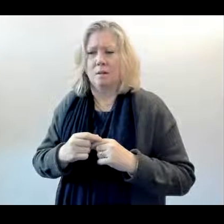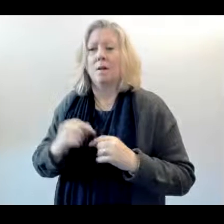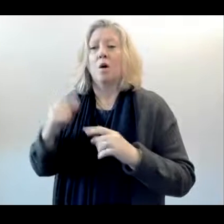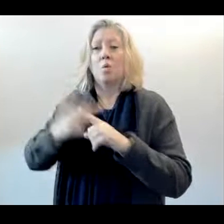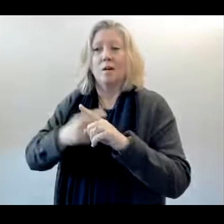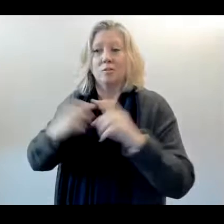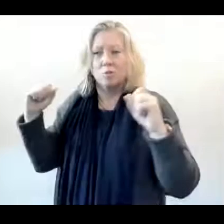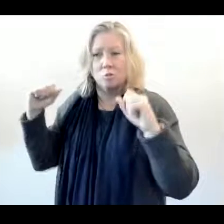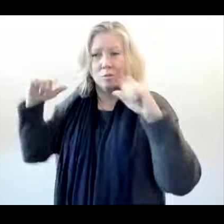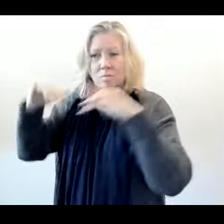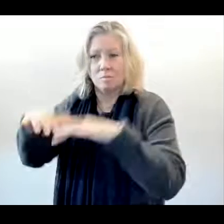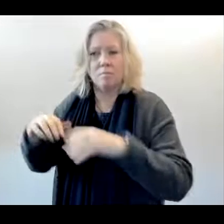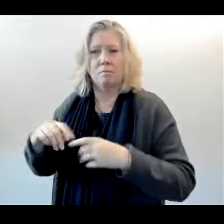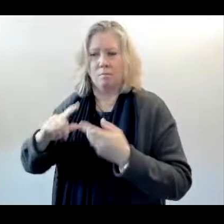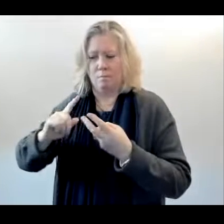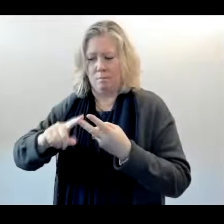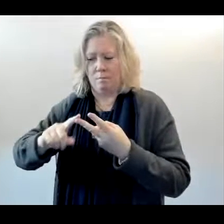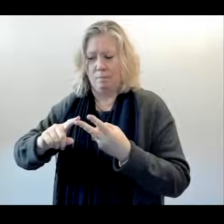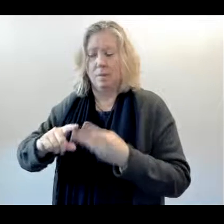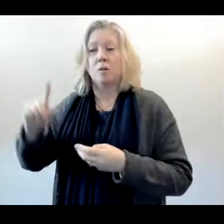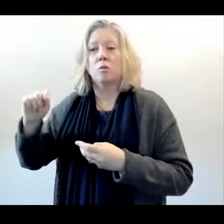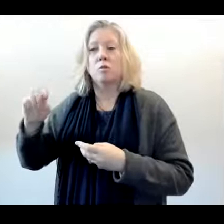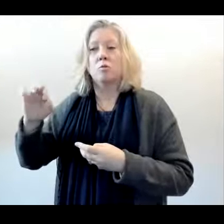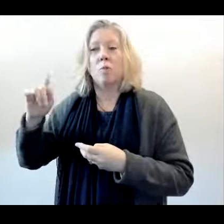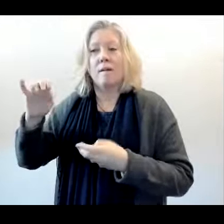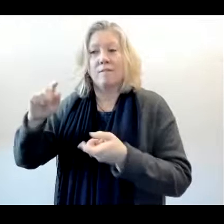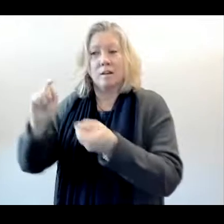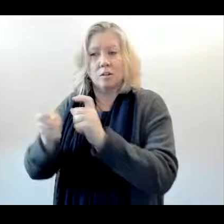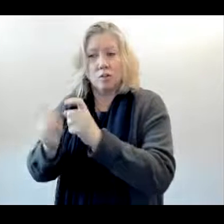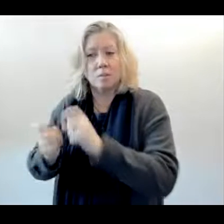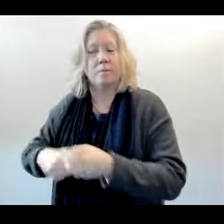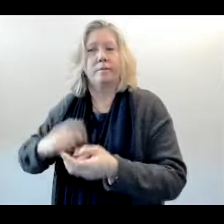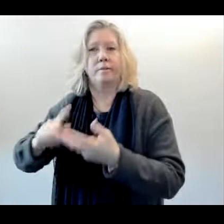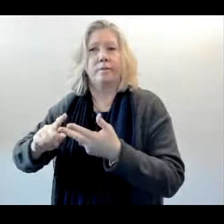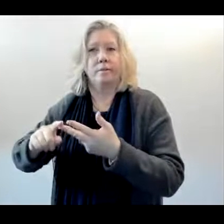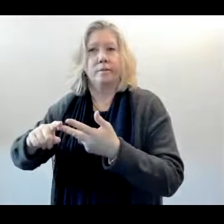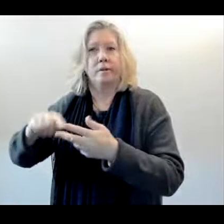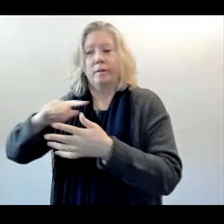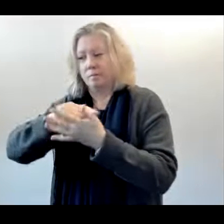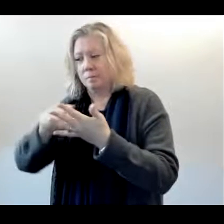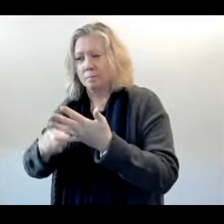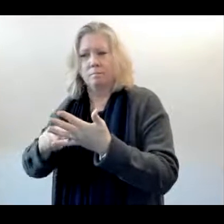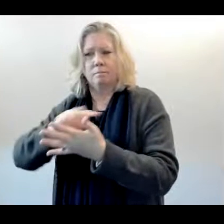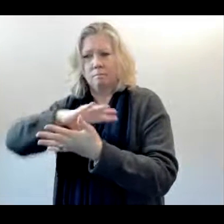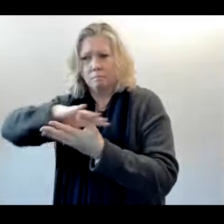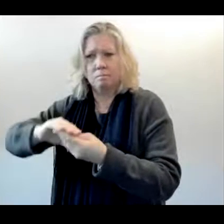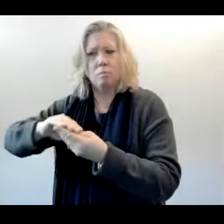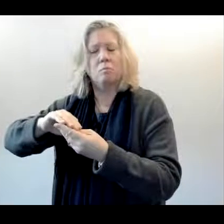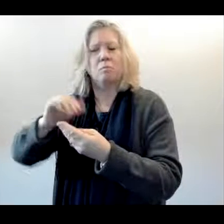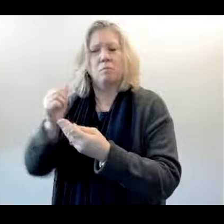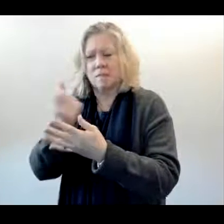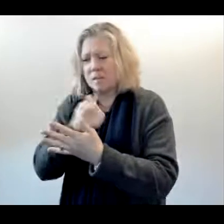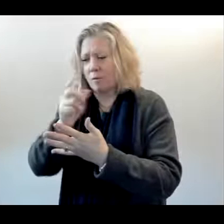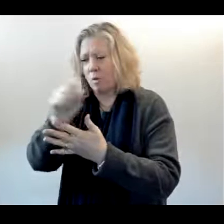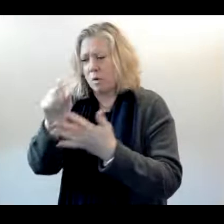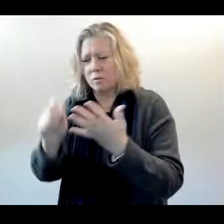traffic changes, inclusion of business opportunities, and more. Not only is this imperative to the consideration of this approval, but